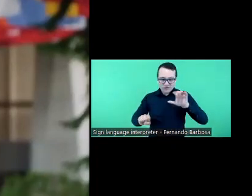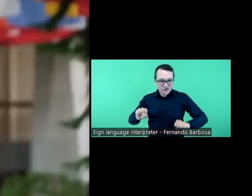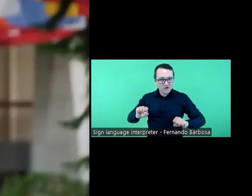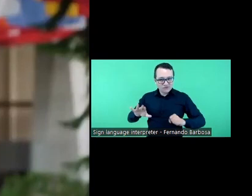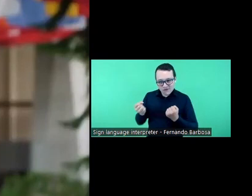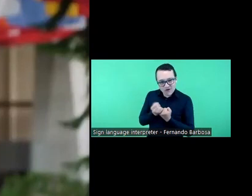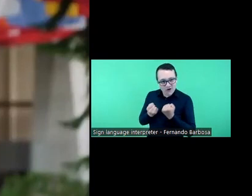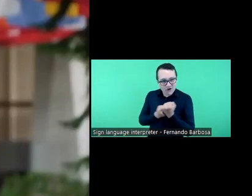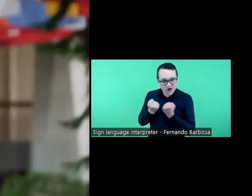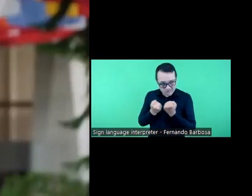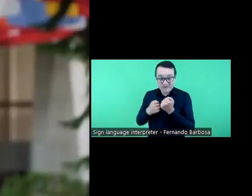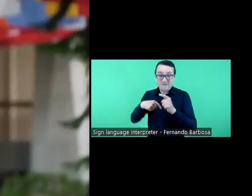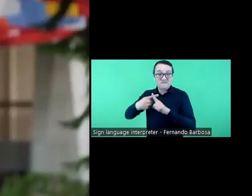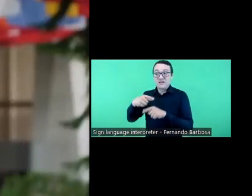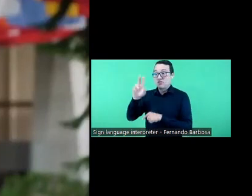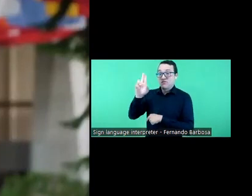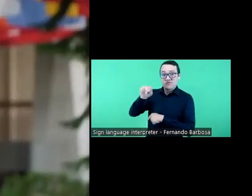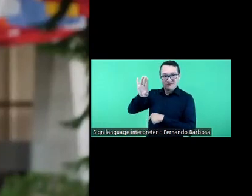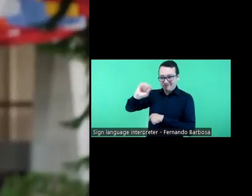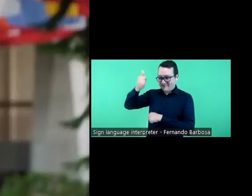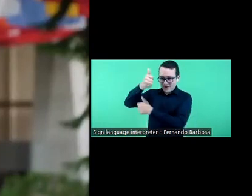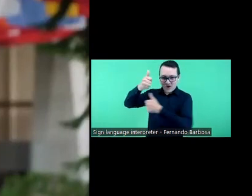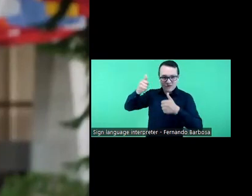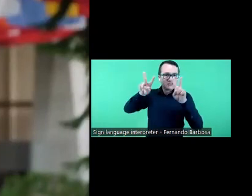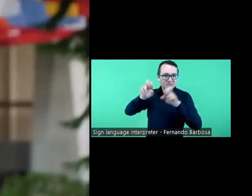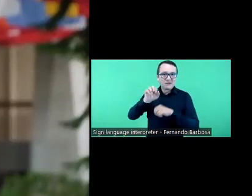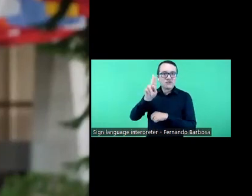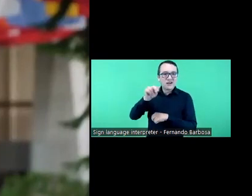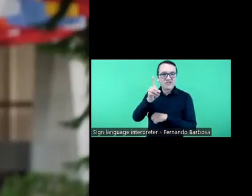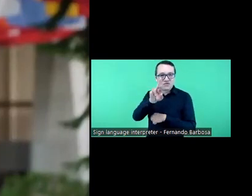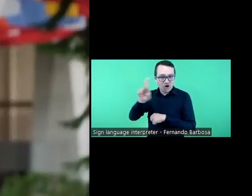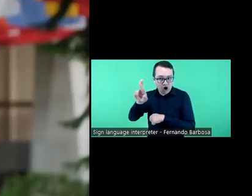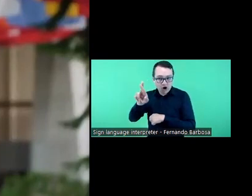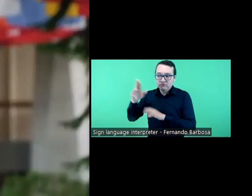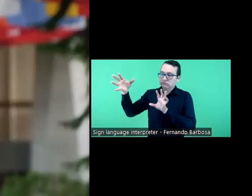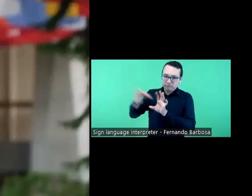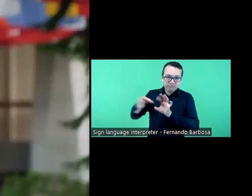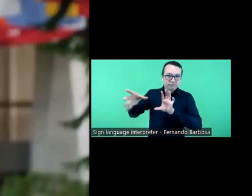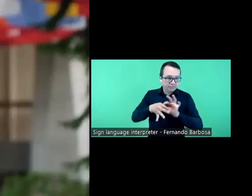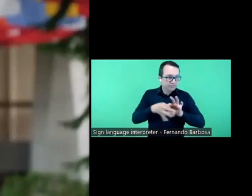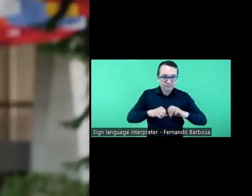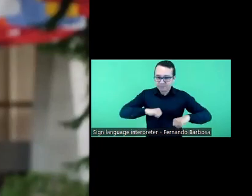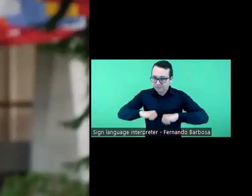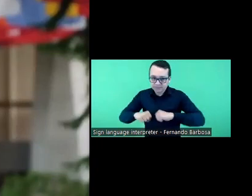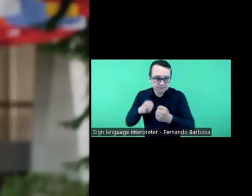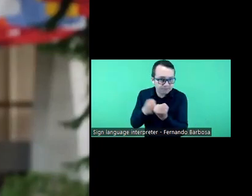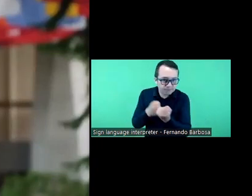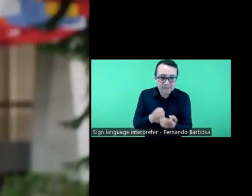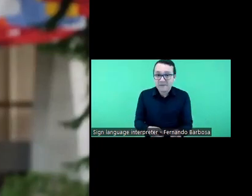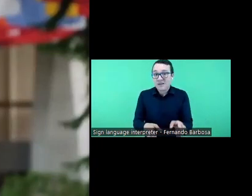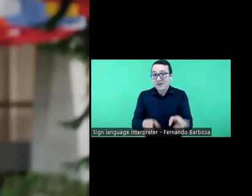and the United Nations Office for Disaster Risk Reduction on this important work. I wish you all a fruitful